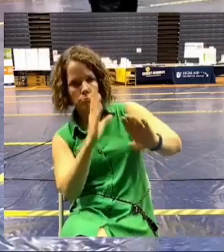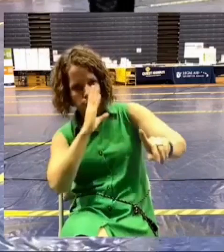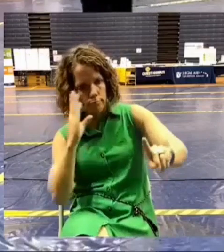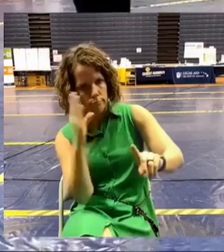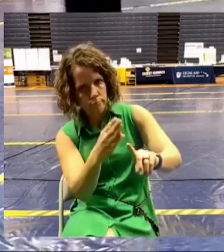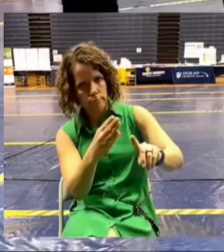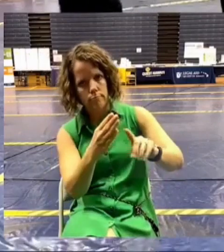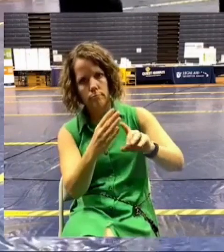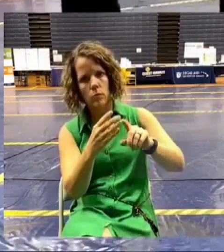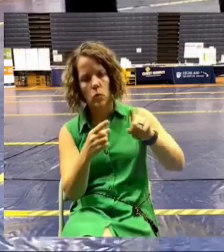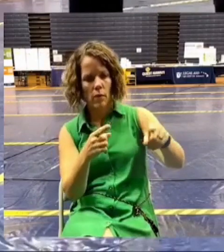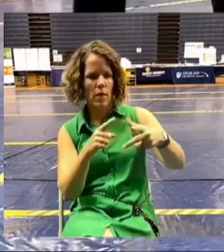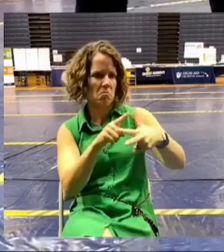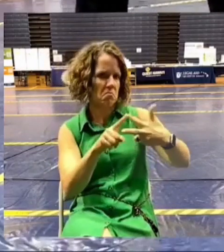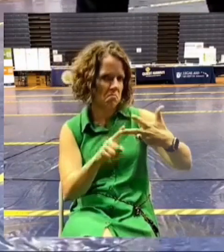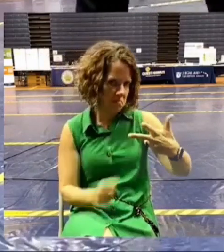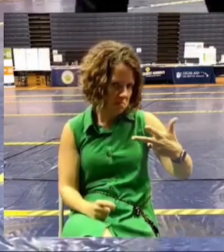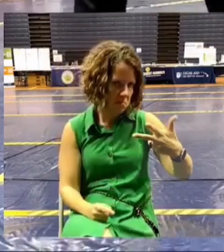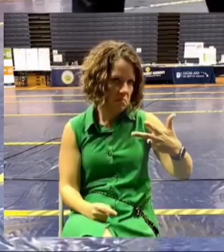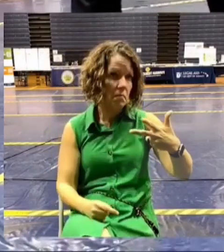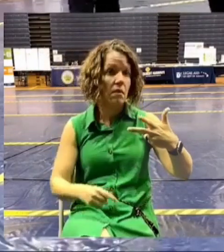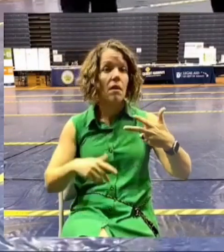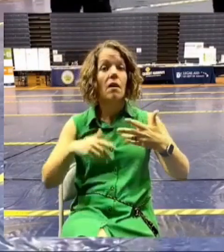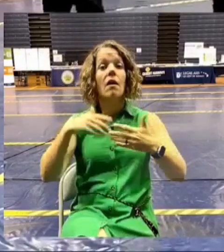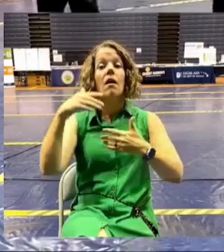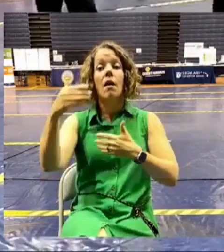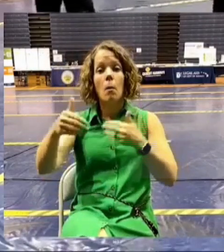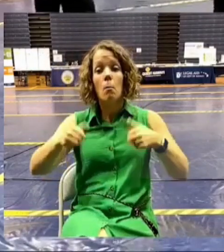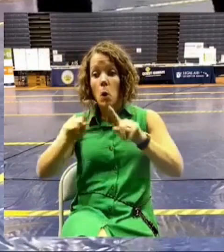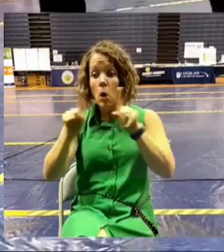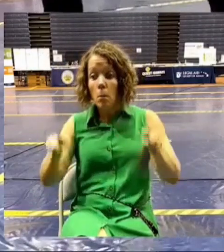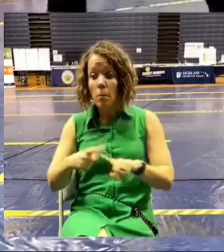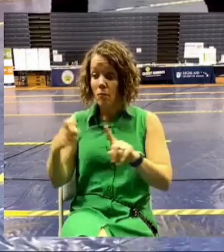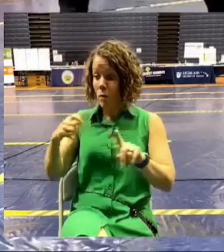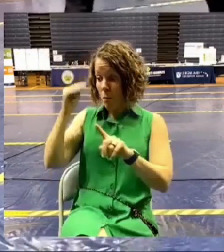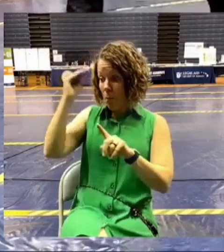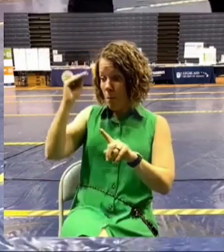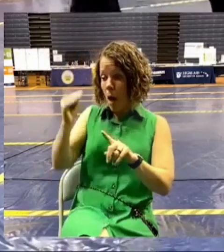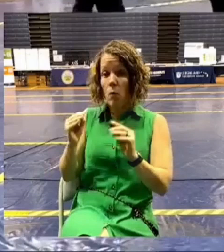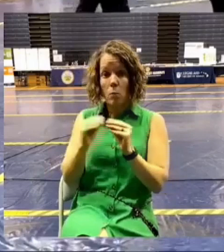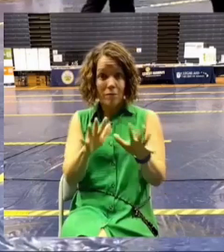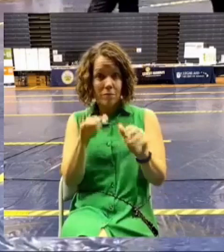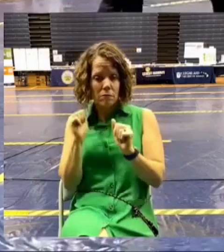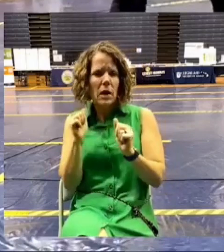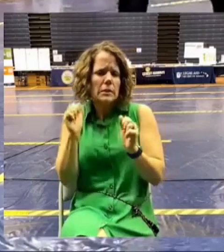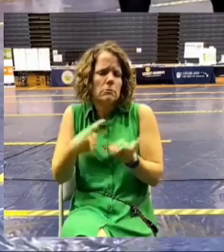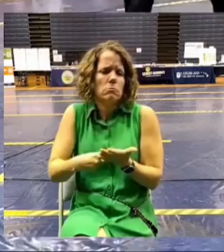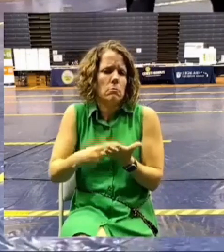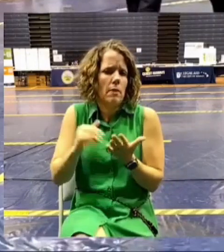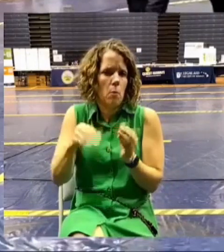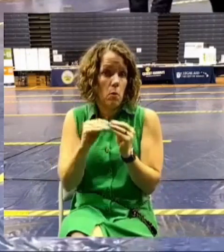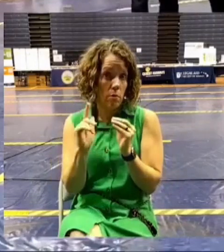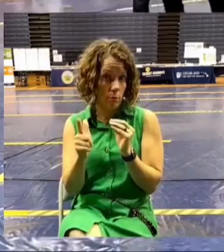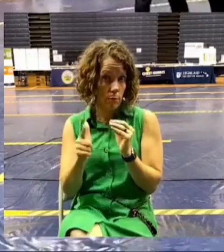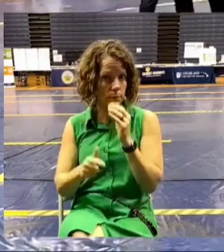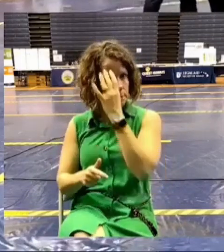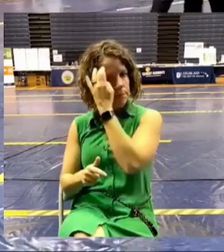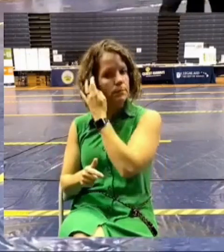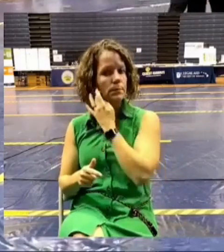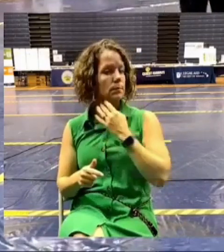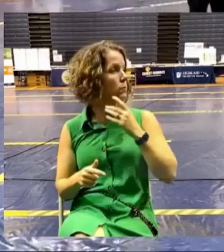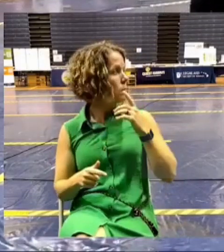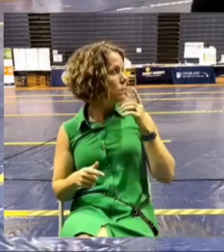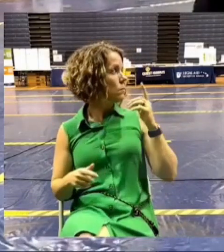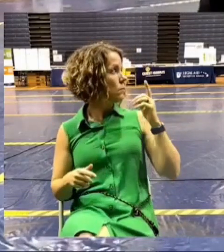this is Josiah, he can talk about the expedited permitting. Thank you, Mayor, and thank you for the questions. A lot of